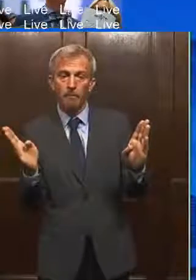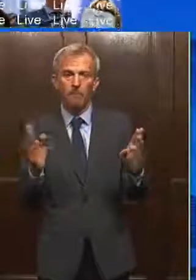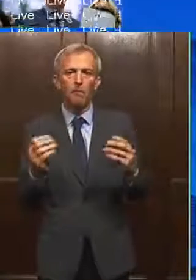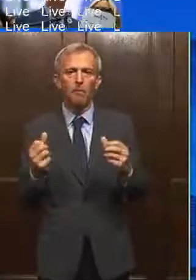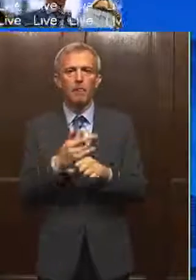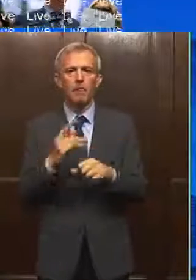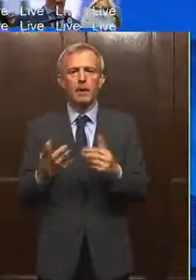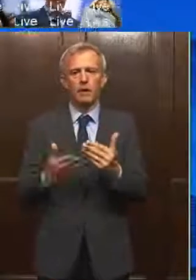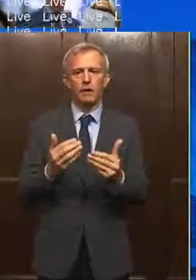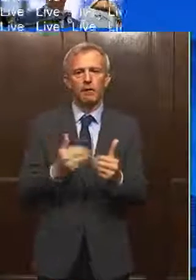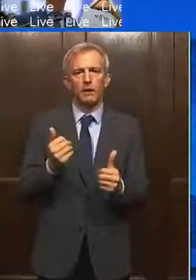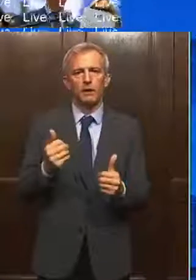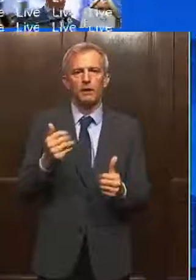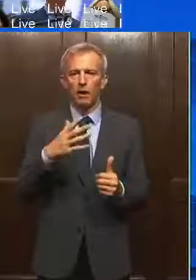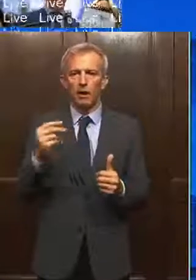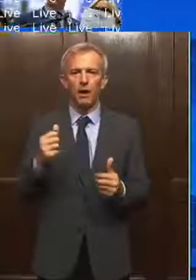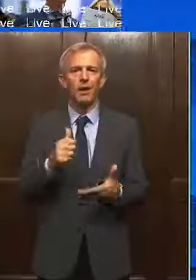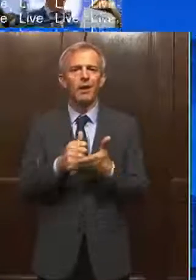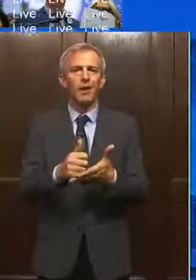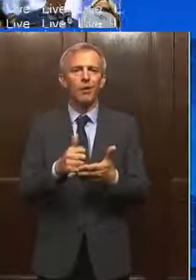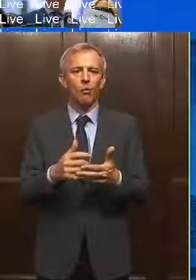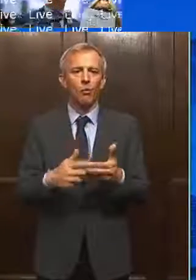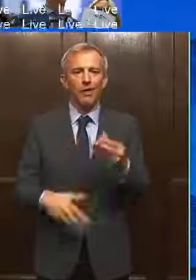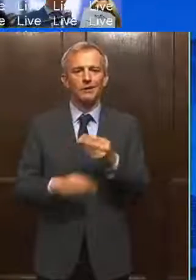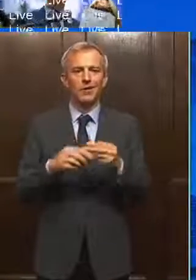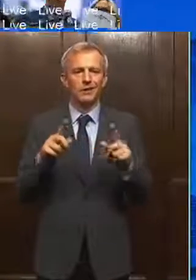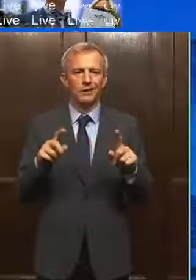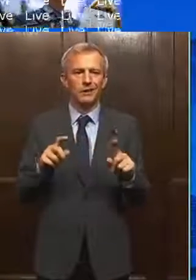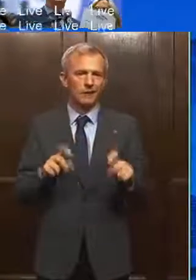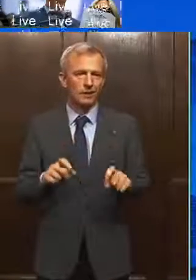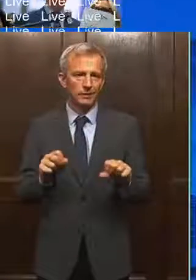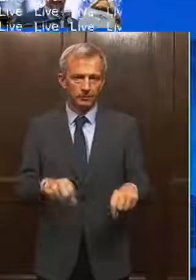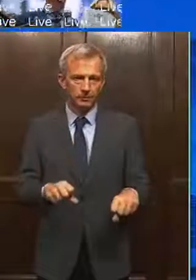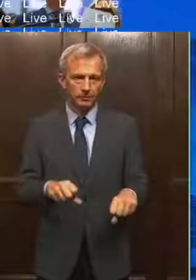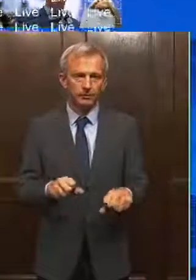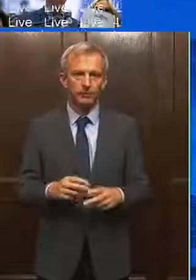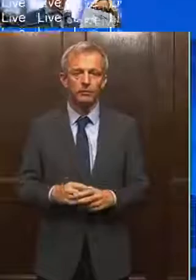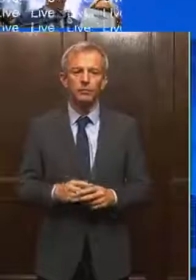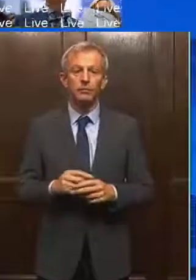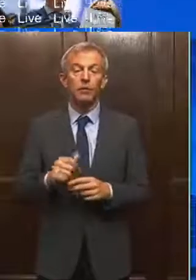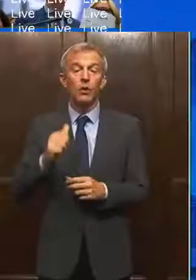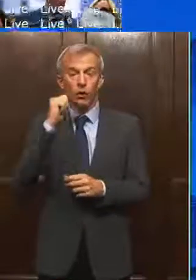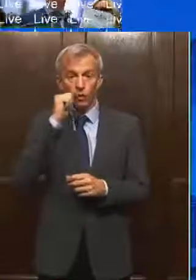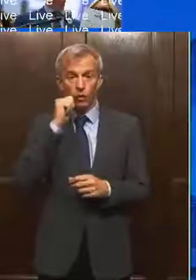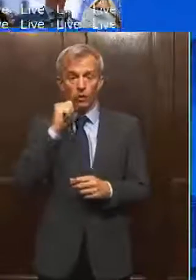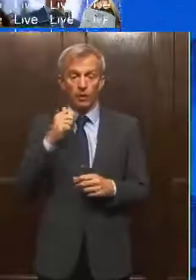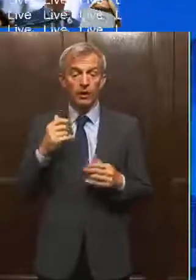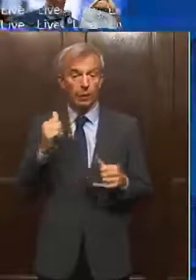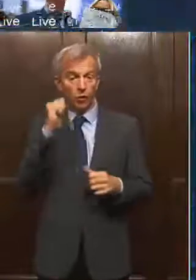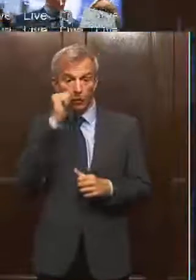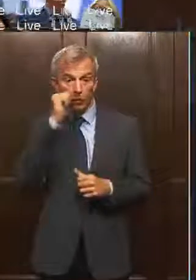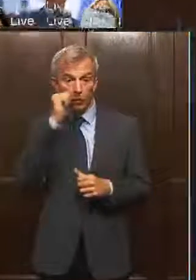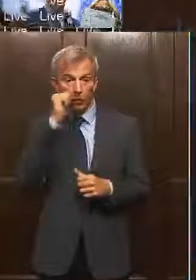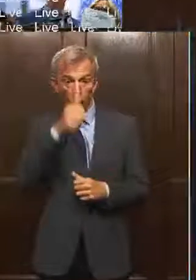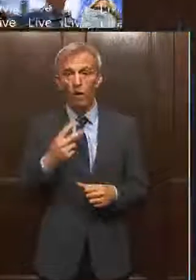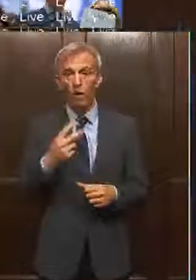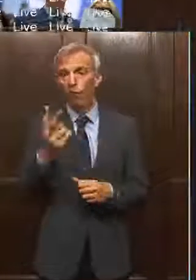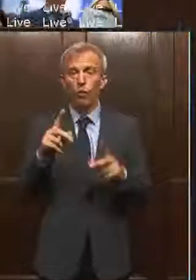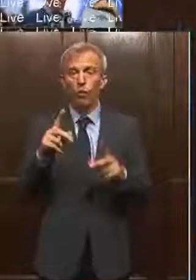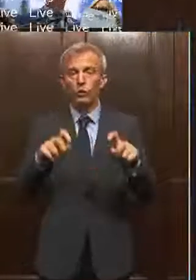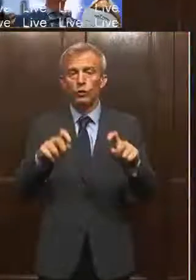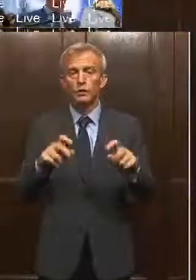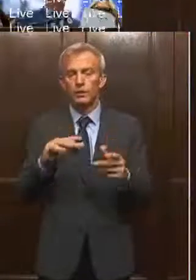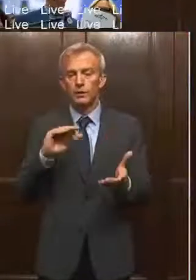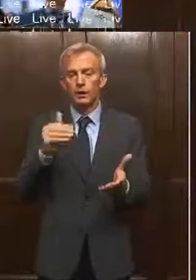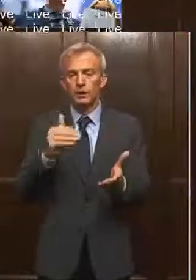additional capacity. And one last reminder, the number tomorrow goes from 34 testing centers to 36 testing centers as we open